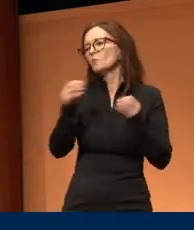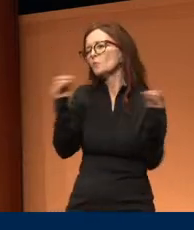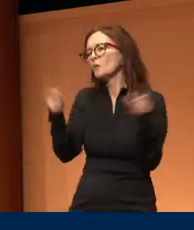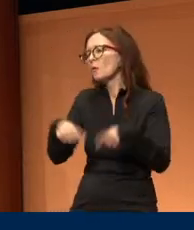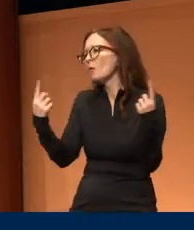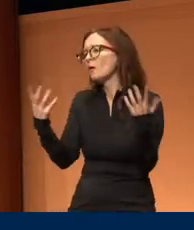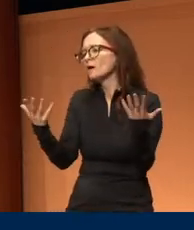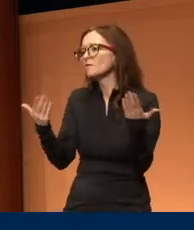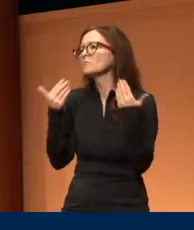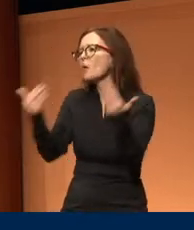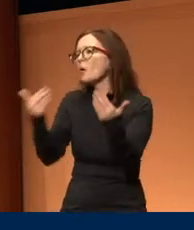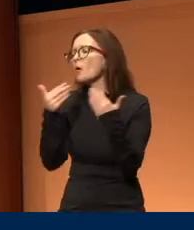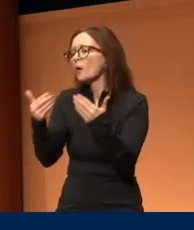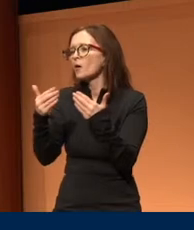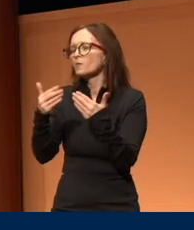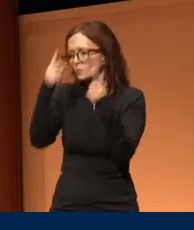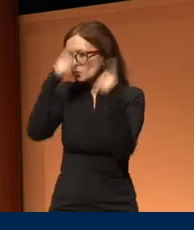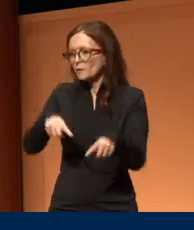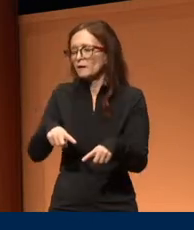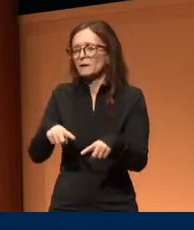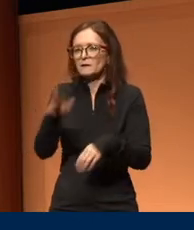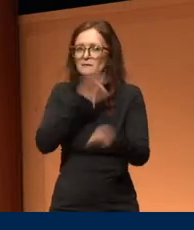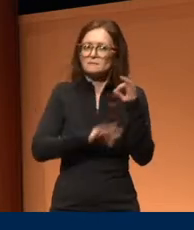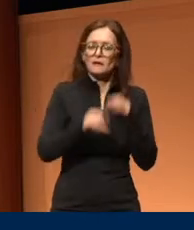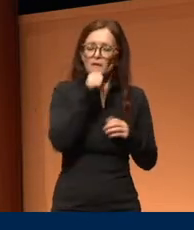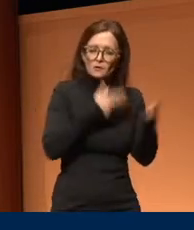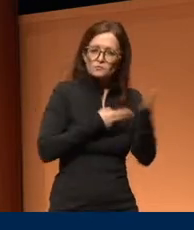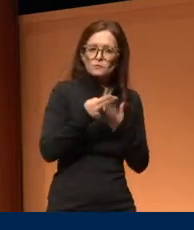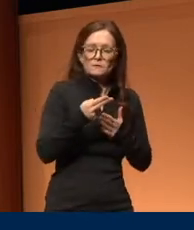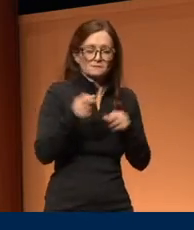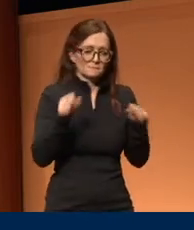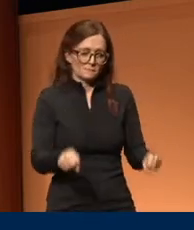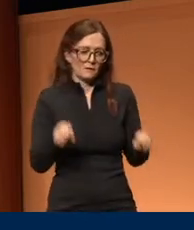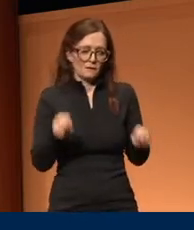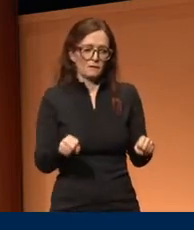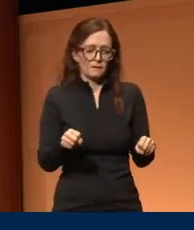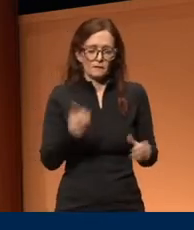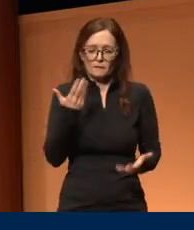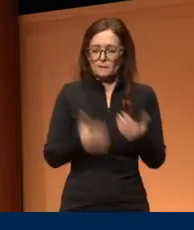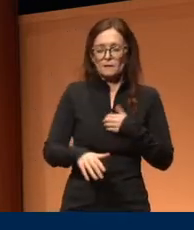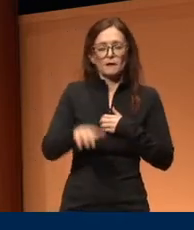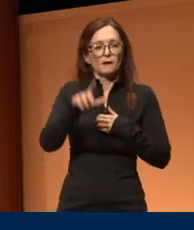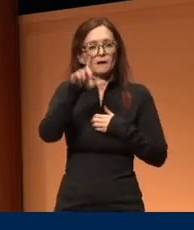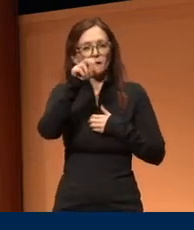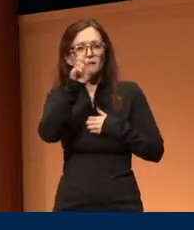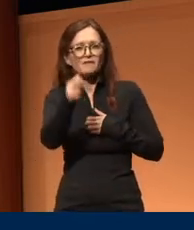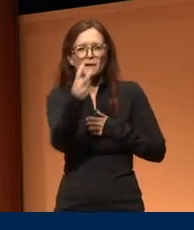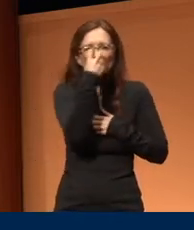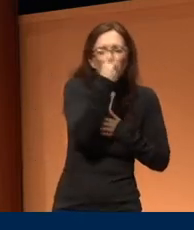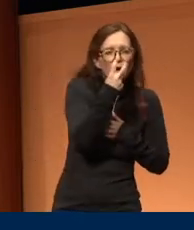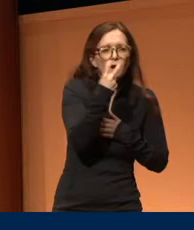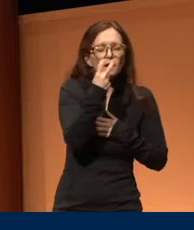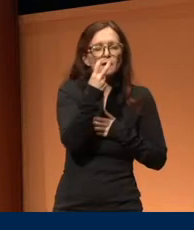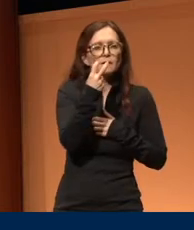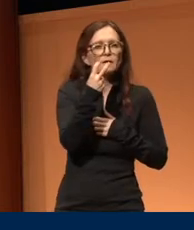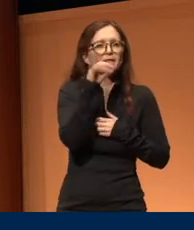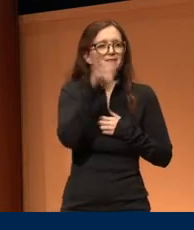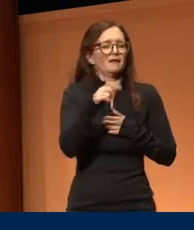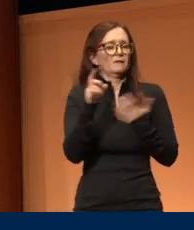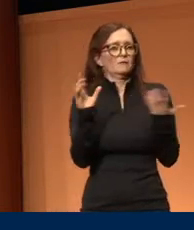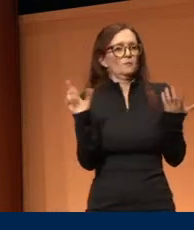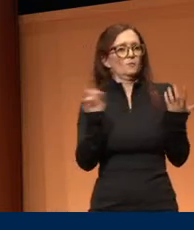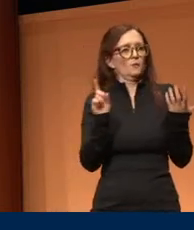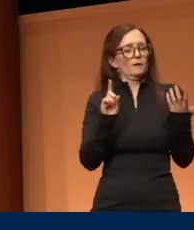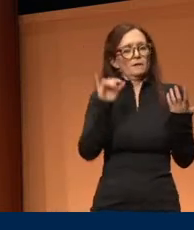and go along with the group? It's possible, of course, for love to be blind and lead one astray. This is where